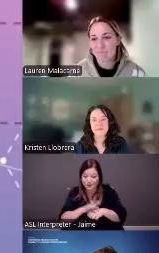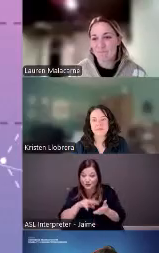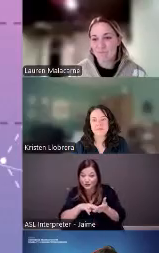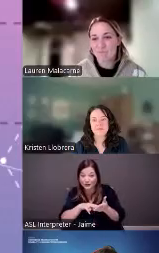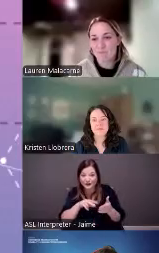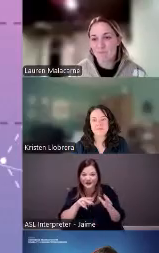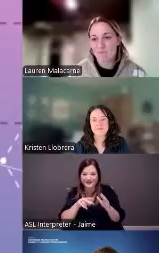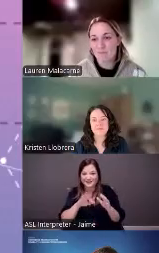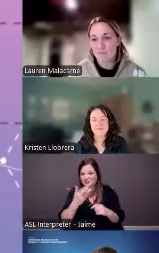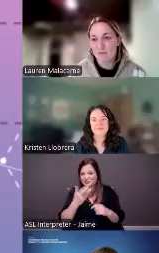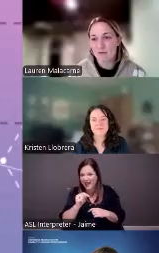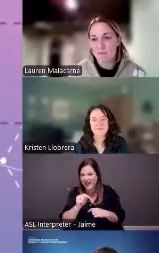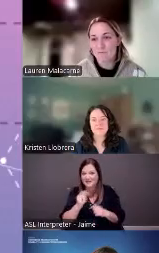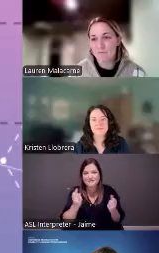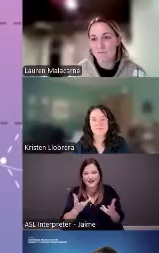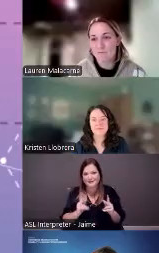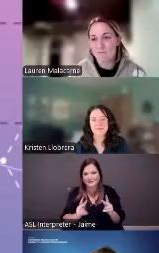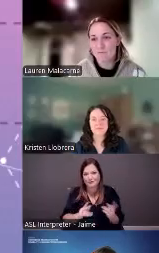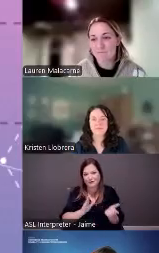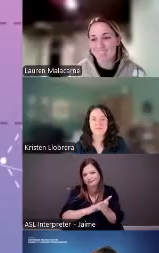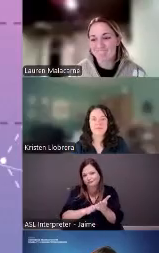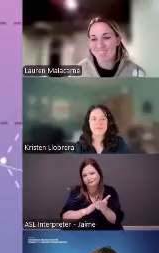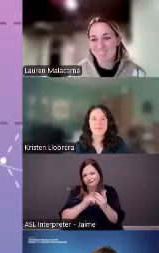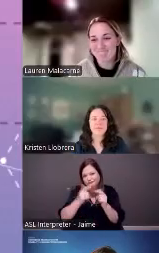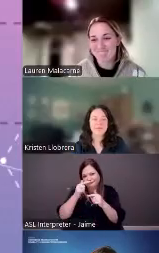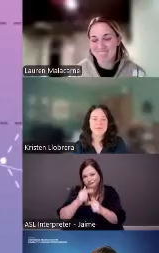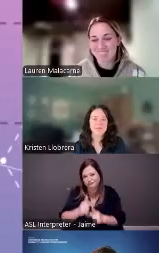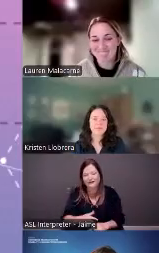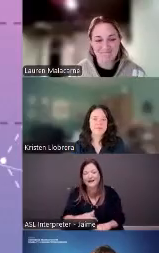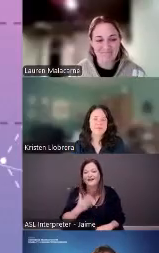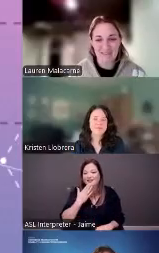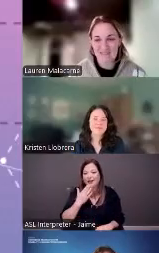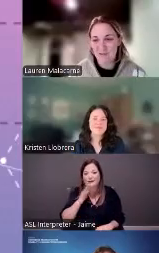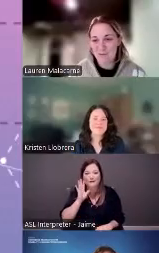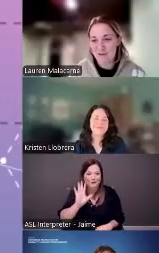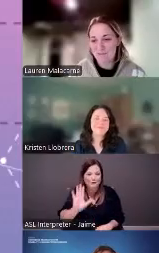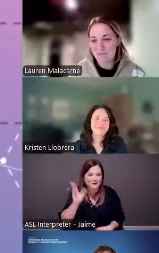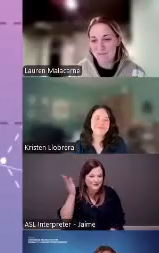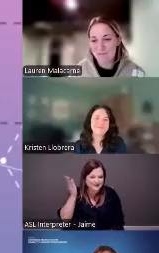of kudos in there. But thank you so much for your presentation. Thanks, everybody.